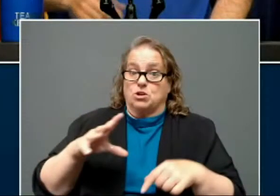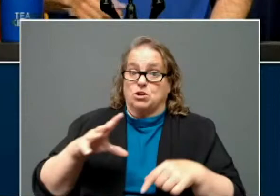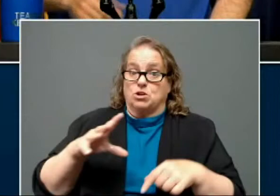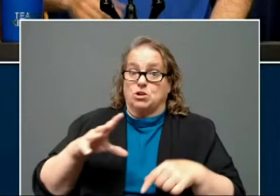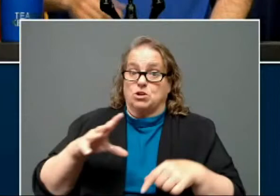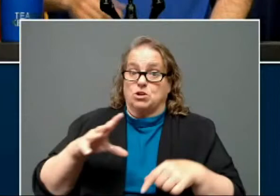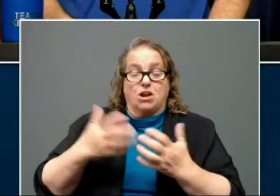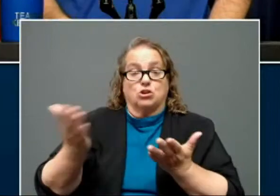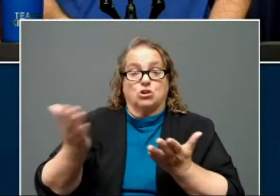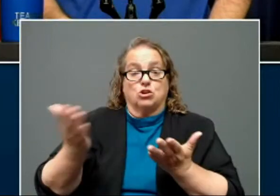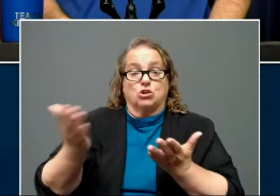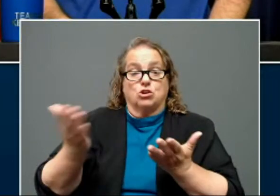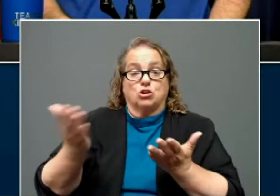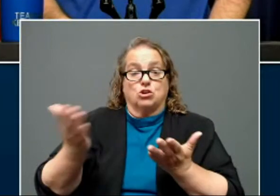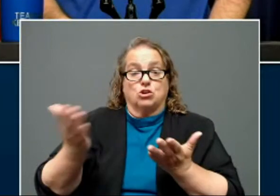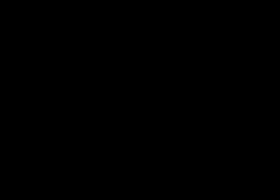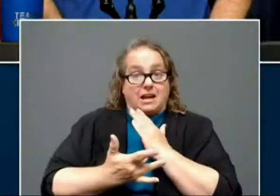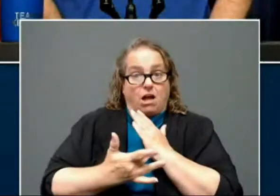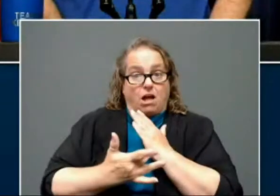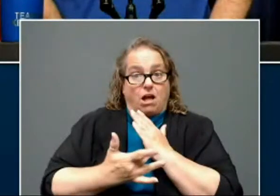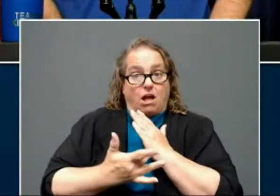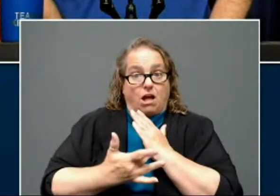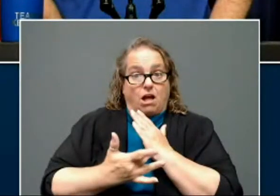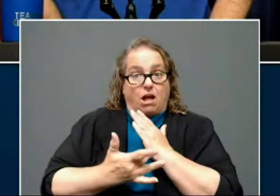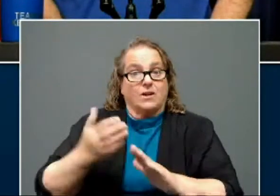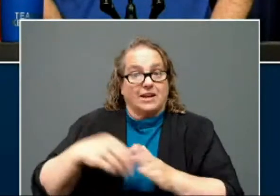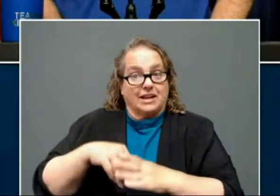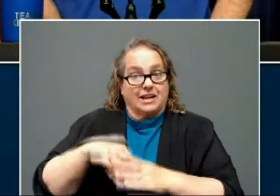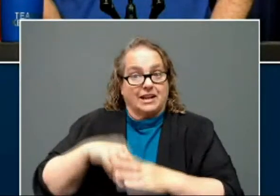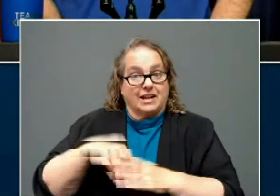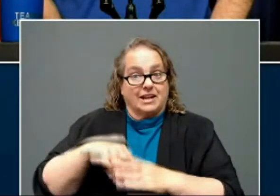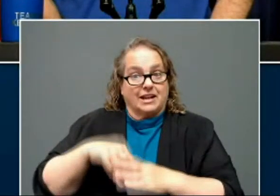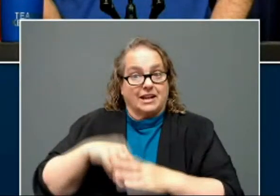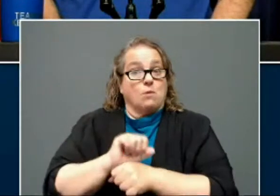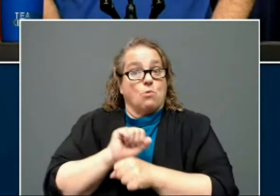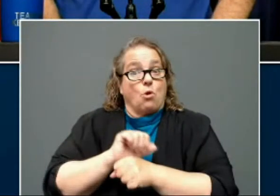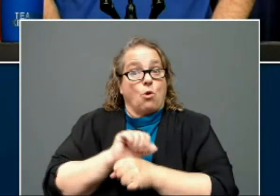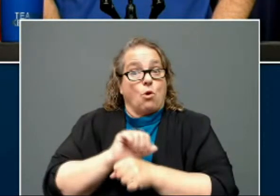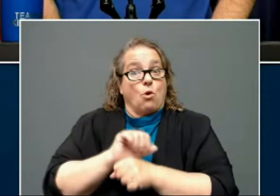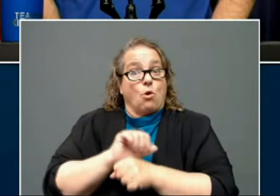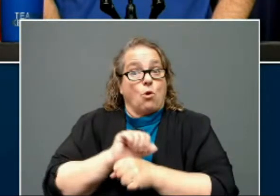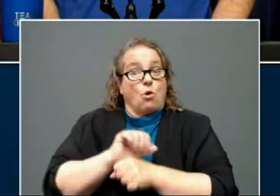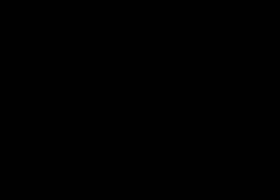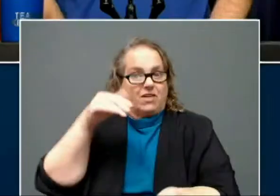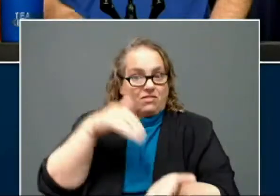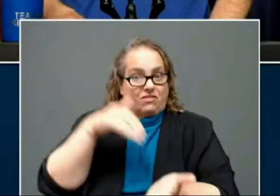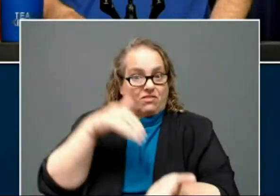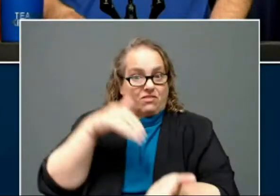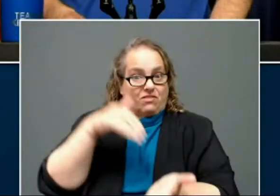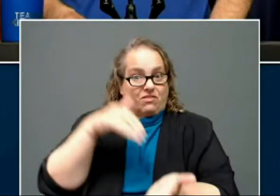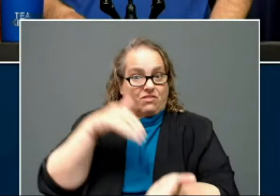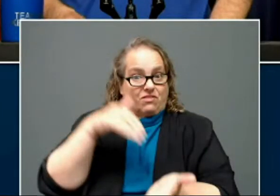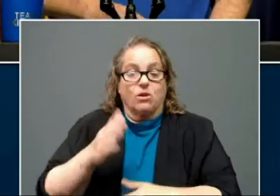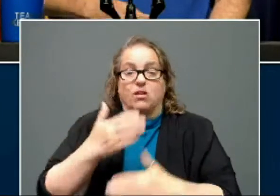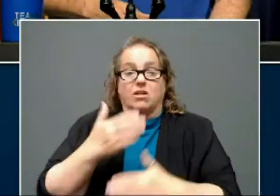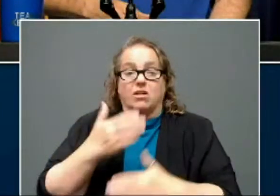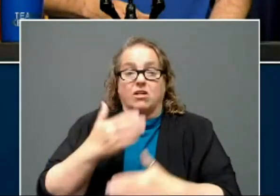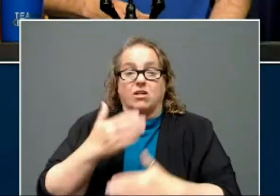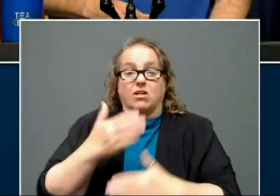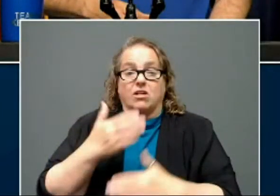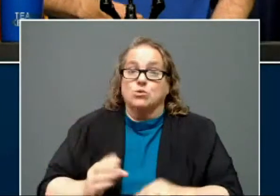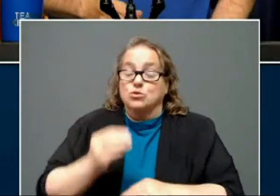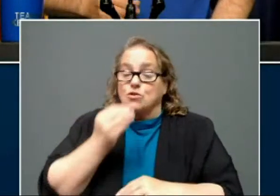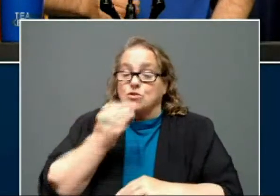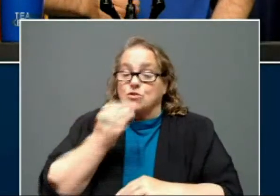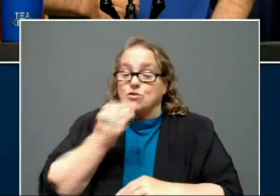facilities operate in the Commonwealth, and they employ about 47,000 people. Thank you, House Foods, for selecting Kentucky